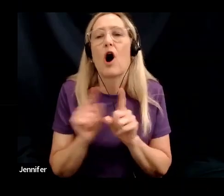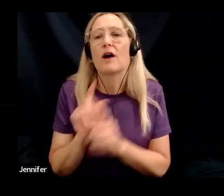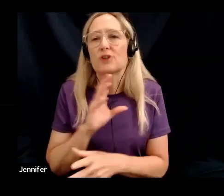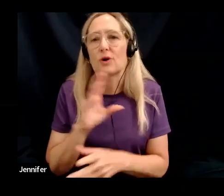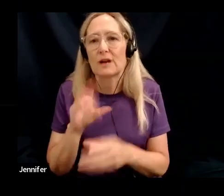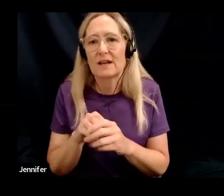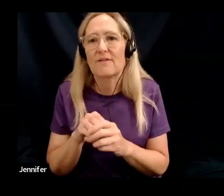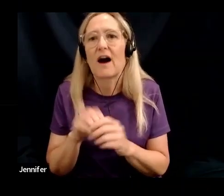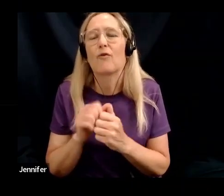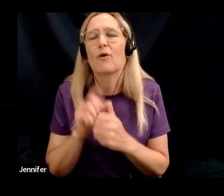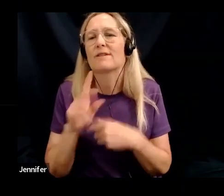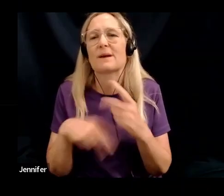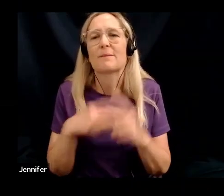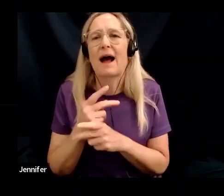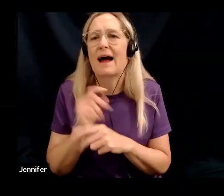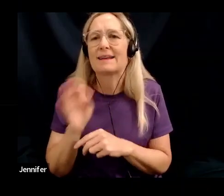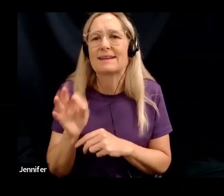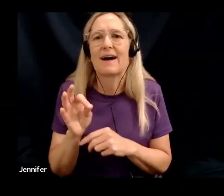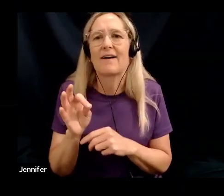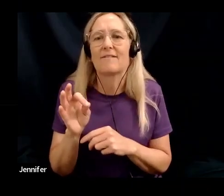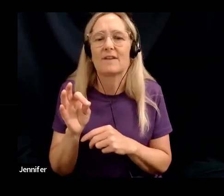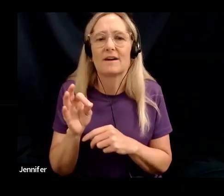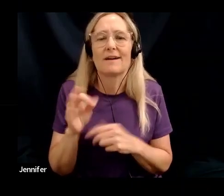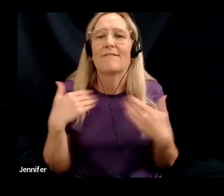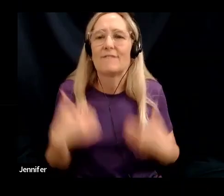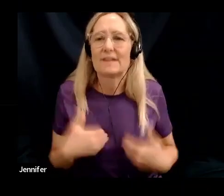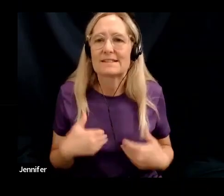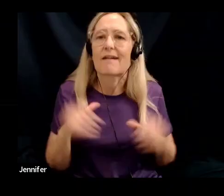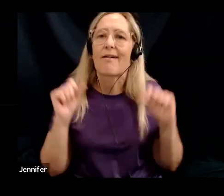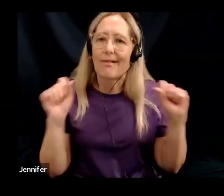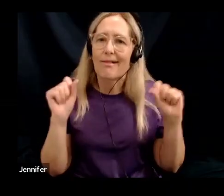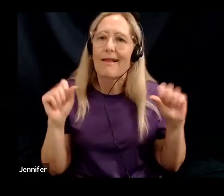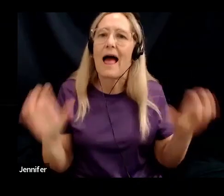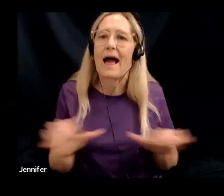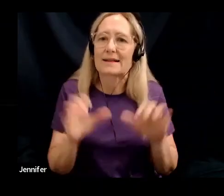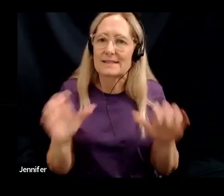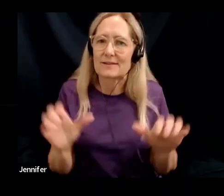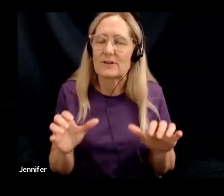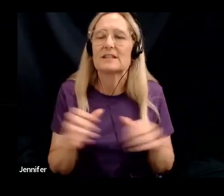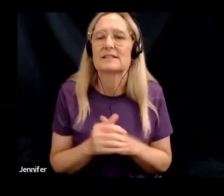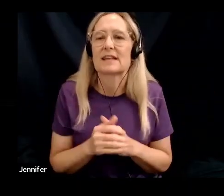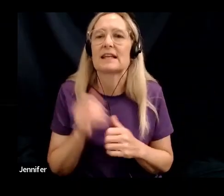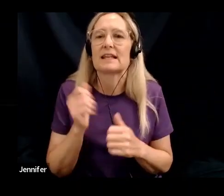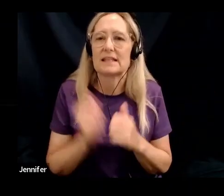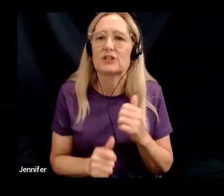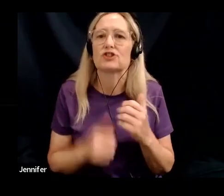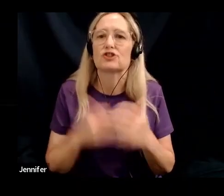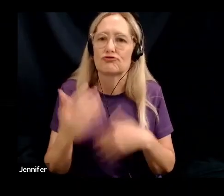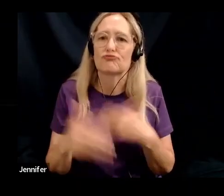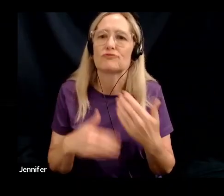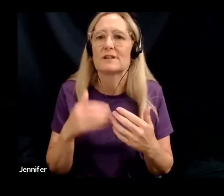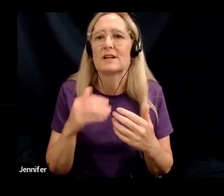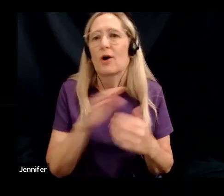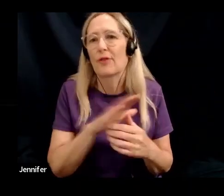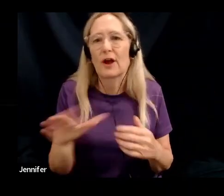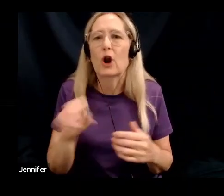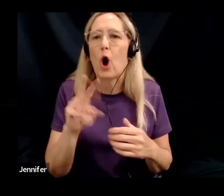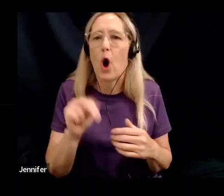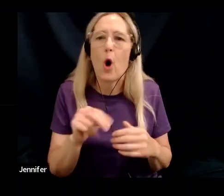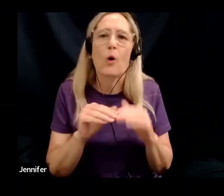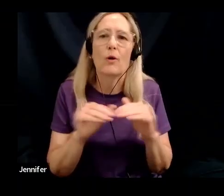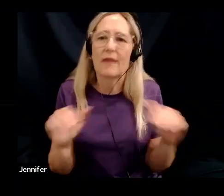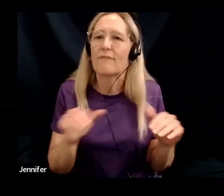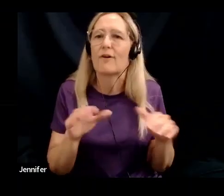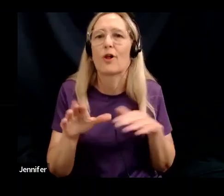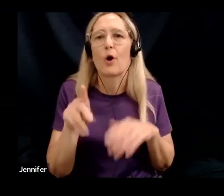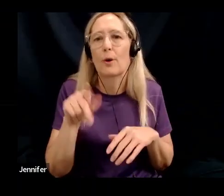in some sort of reoccurring physical activity at each individual pace or comfort. Yeah, so maybe it might be